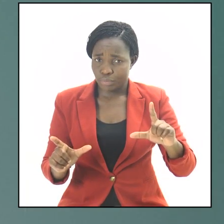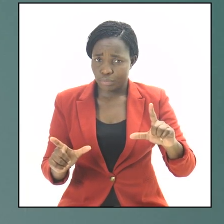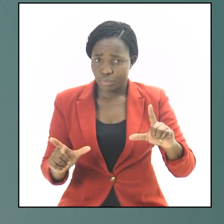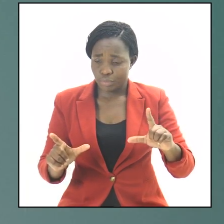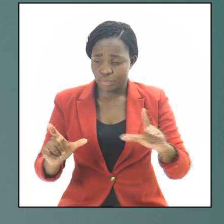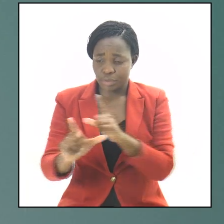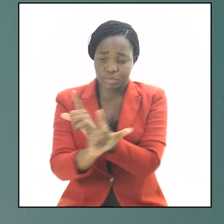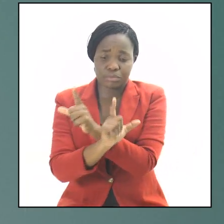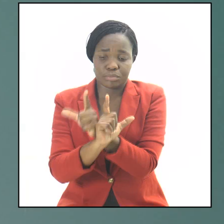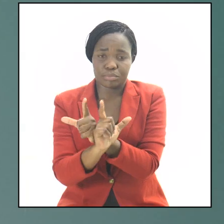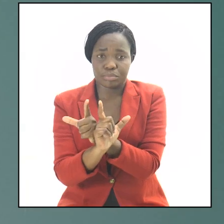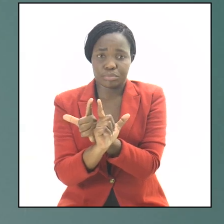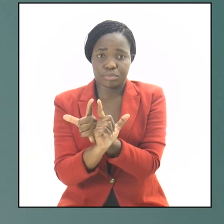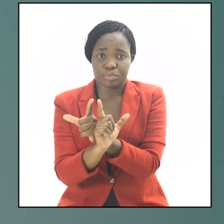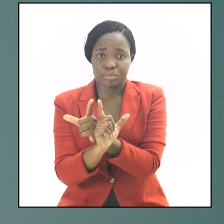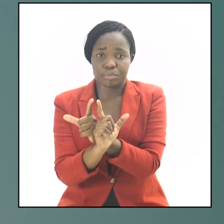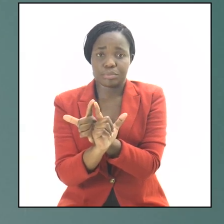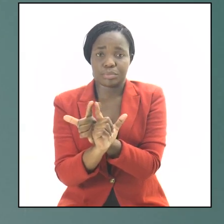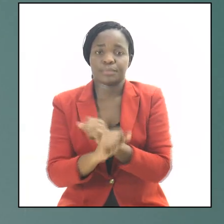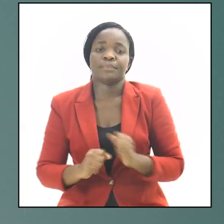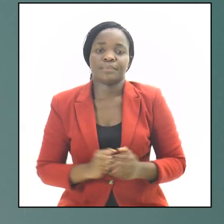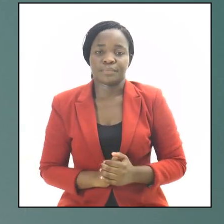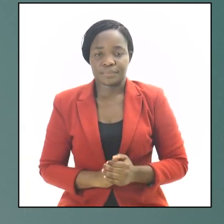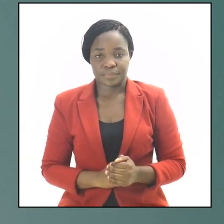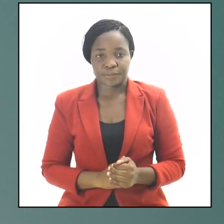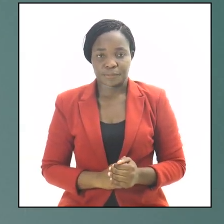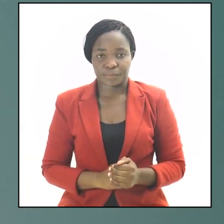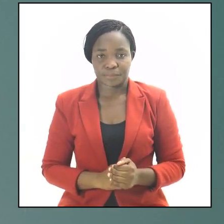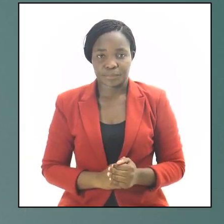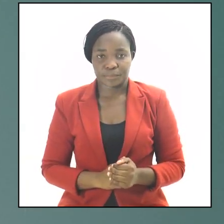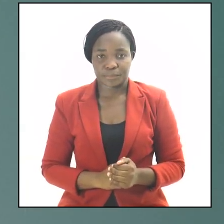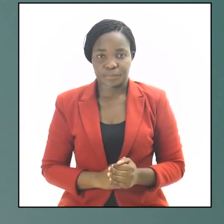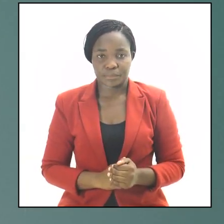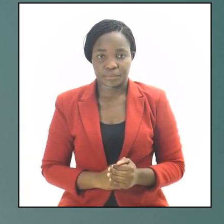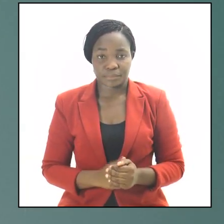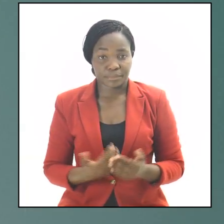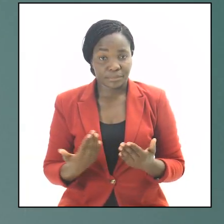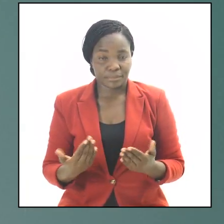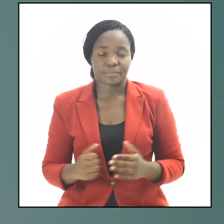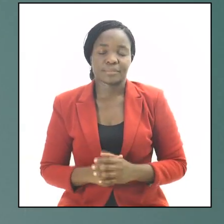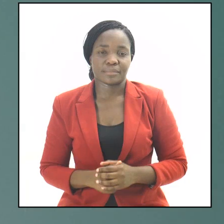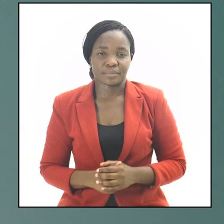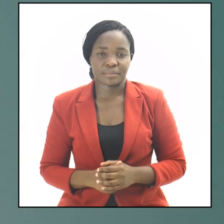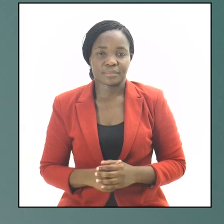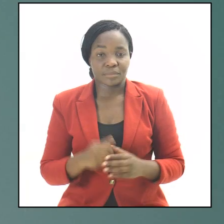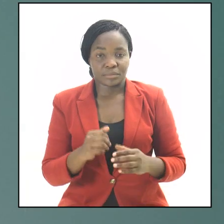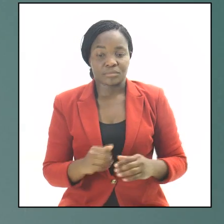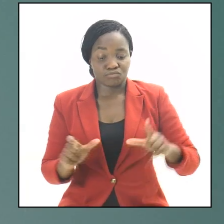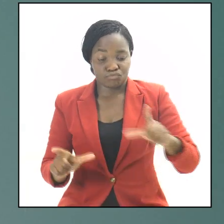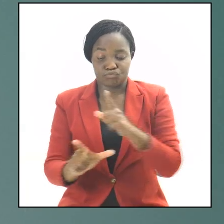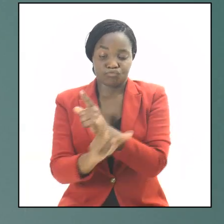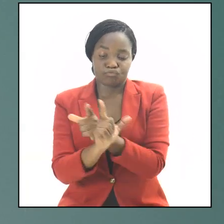back together on the white sheet and glue them. Here's the glue.